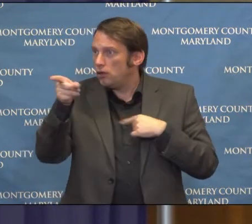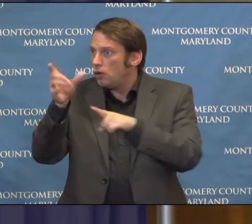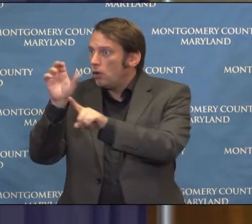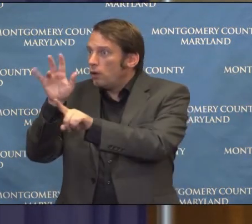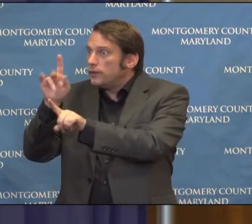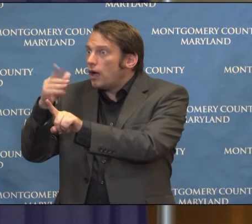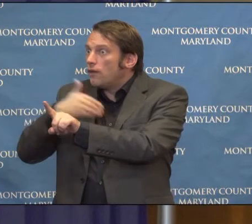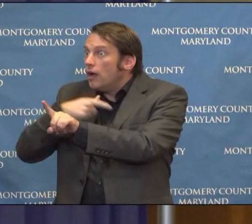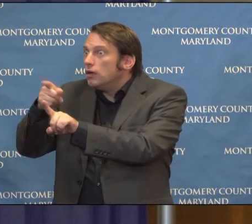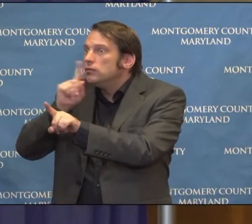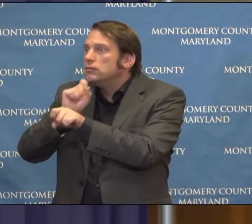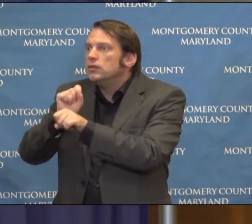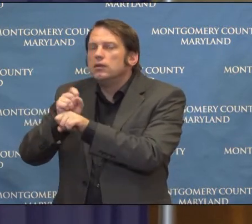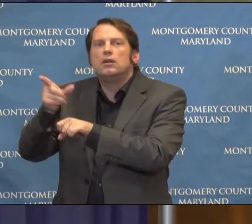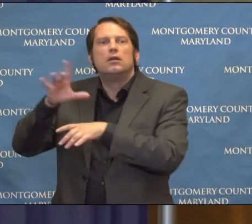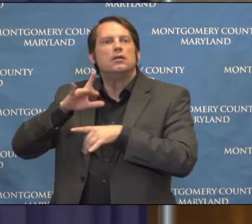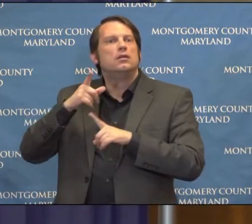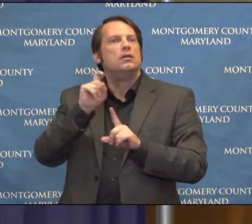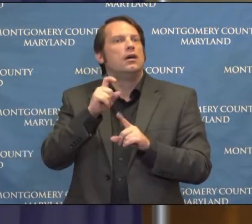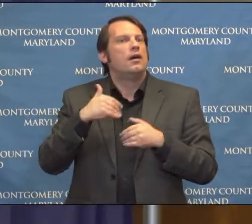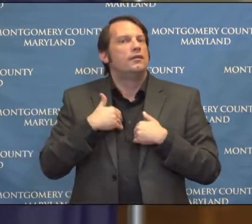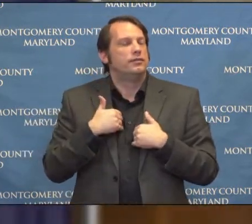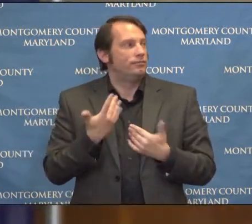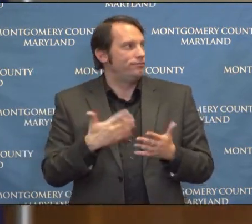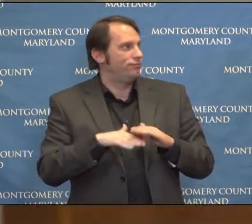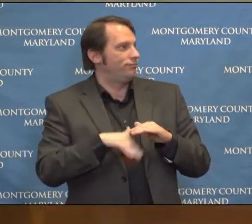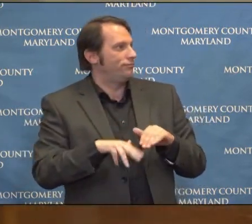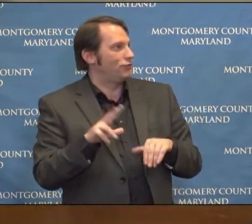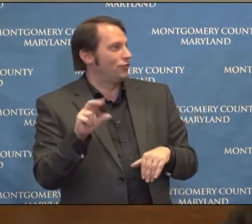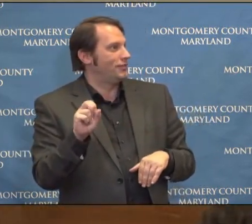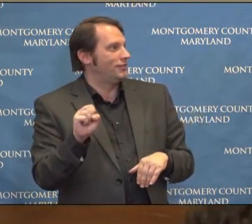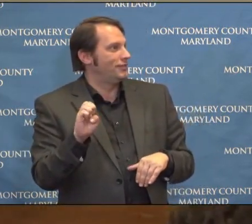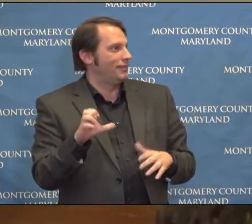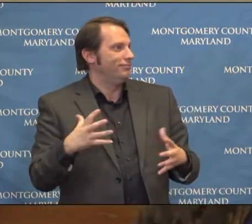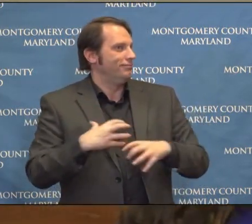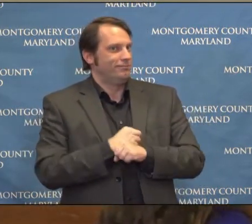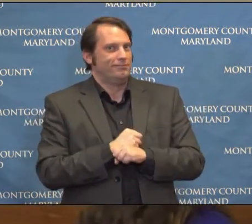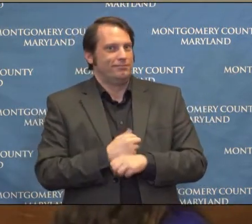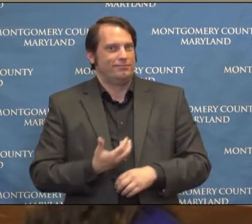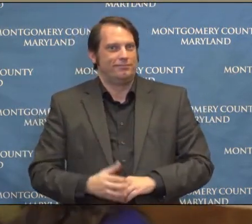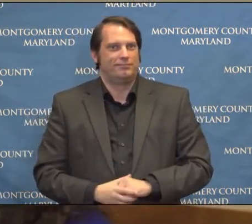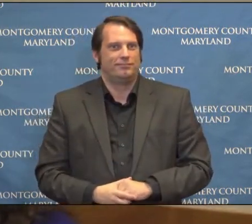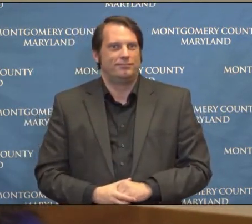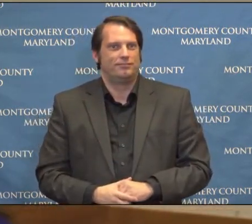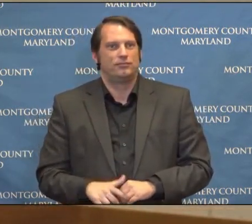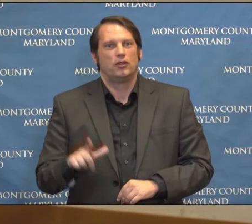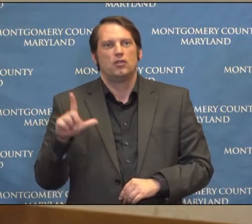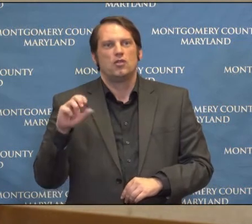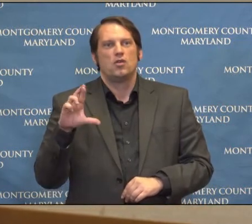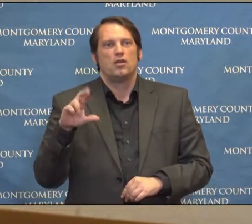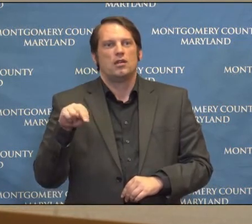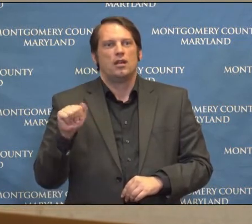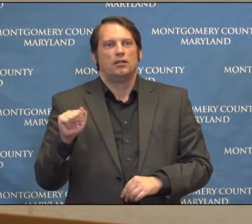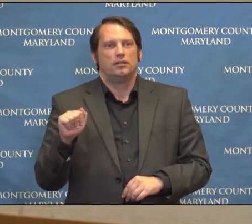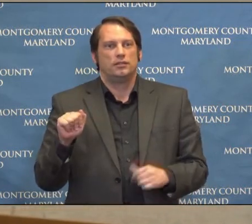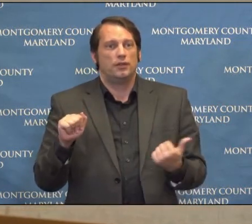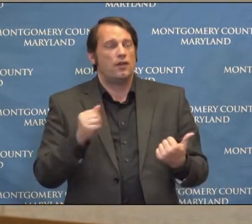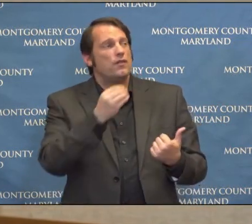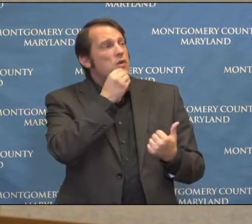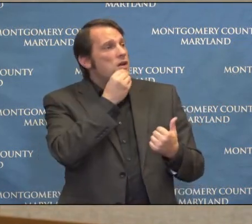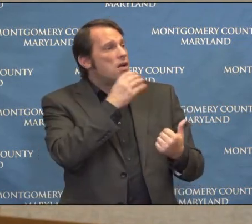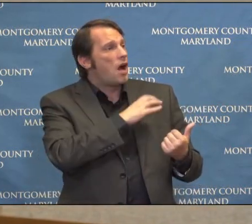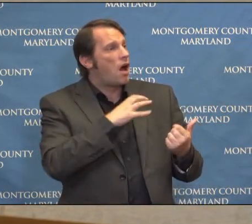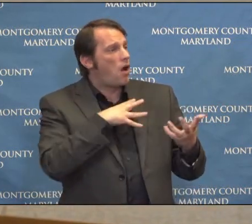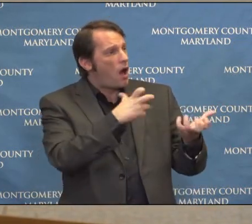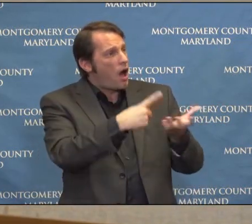seconds. Thank you. And Heather, how can people help the Montgomery County Food Council? Oh, thank you. Well, there's a lot